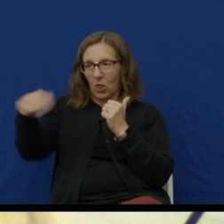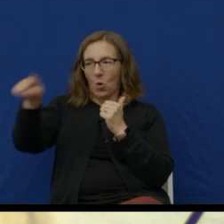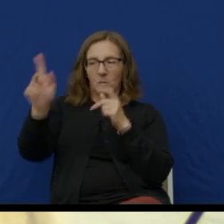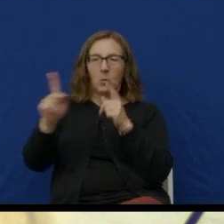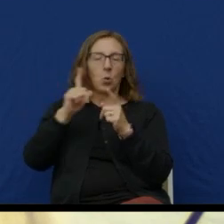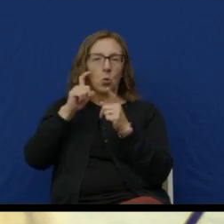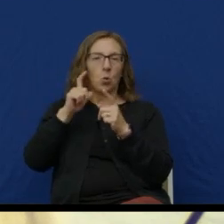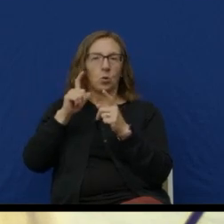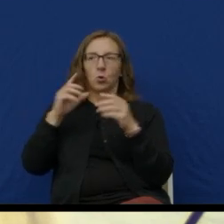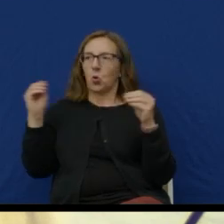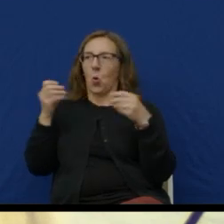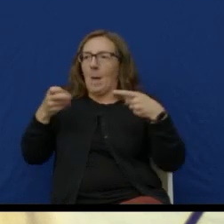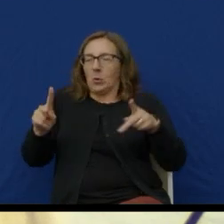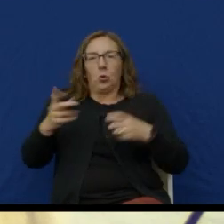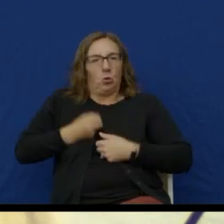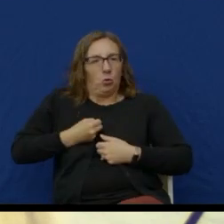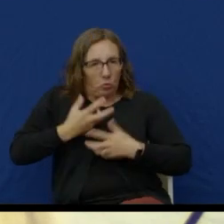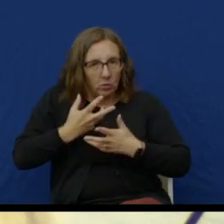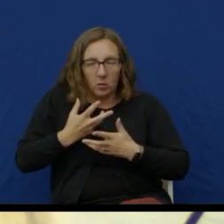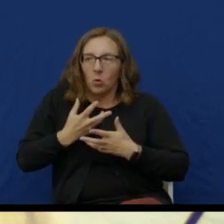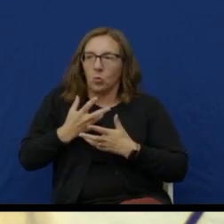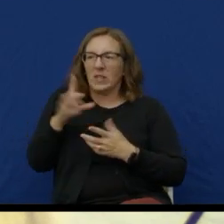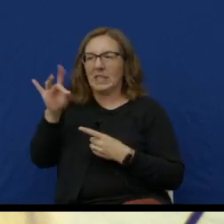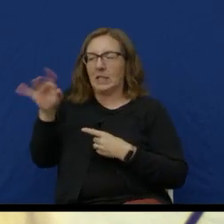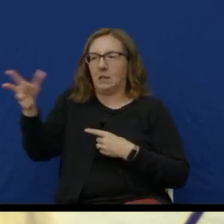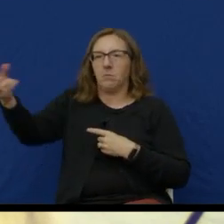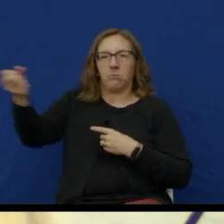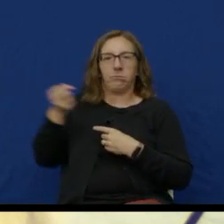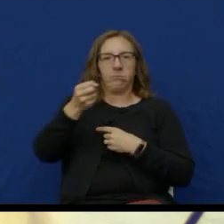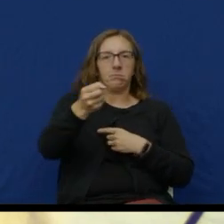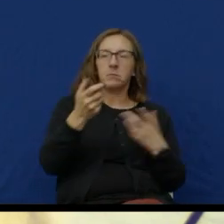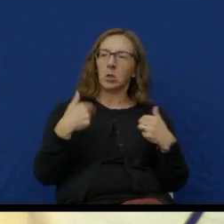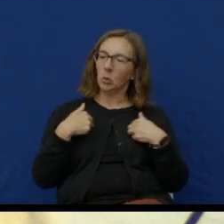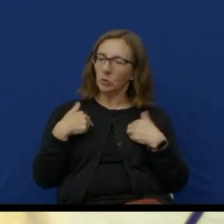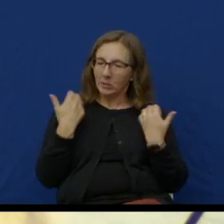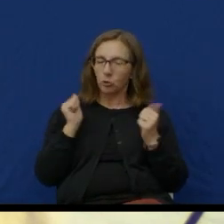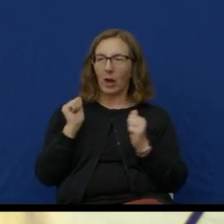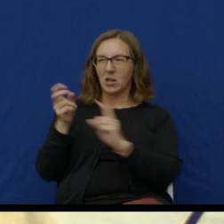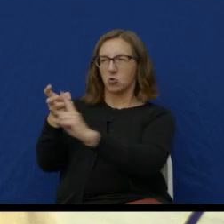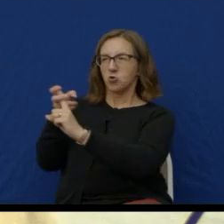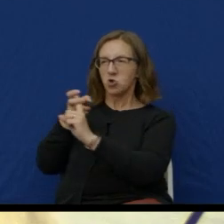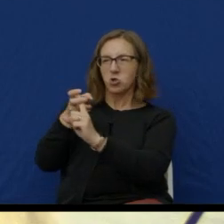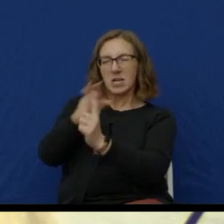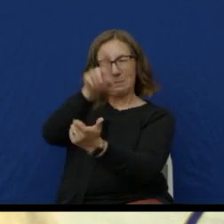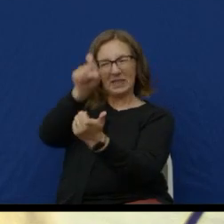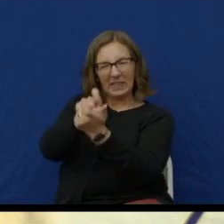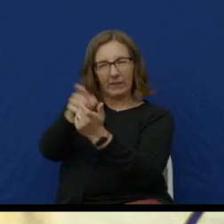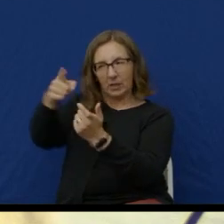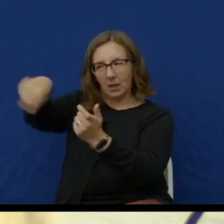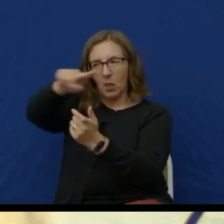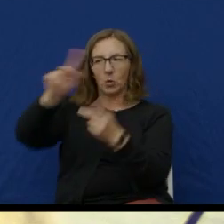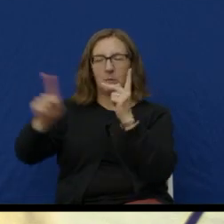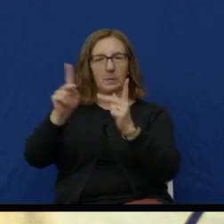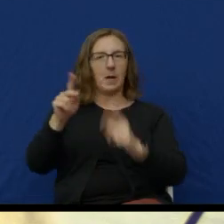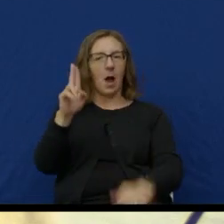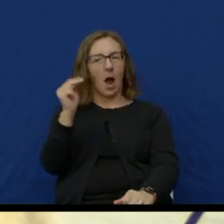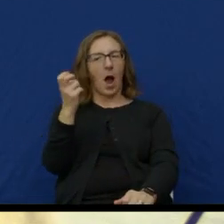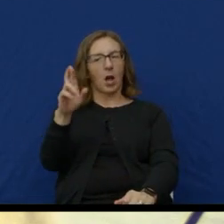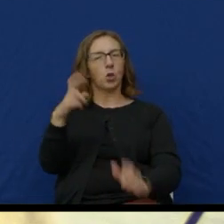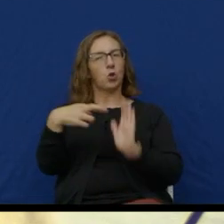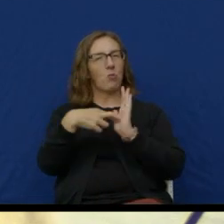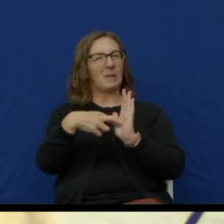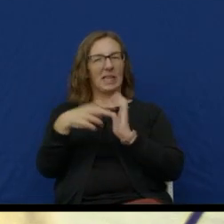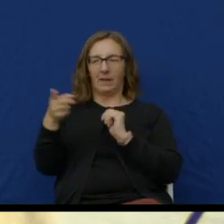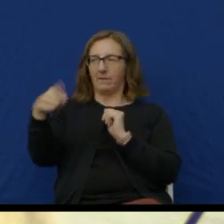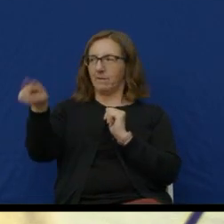So we said to ourselves, let's go after the not so usual suspects. So we were centering underrepresented folks,